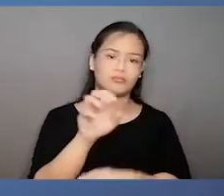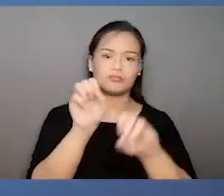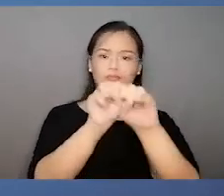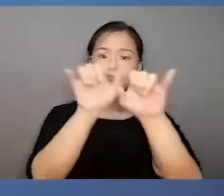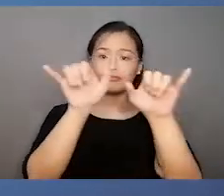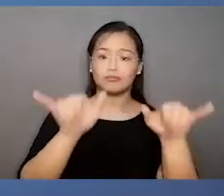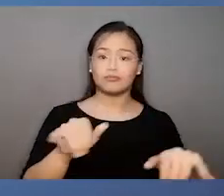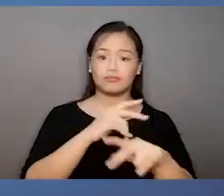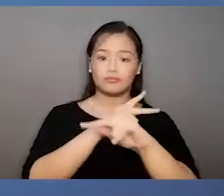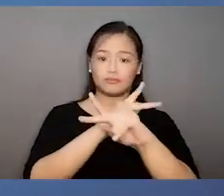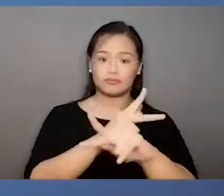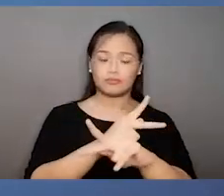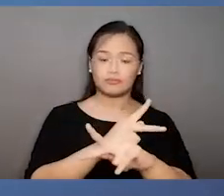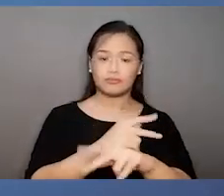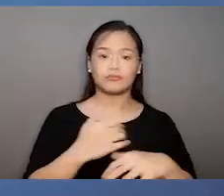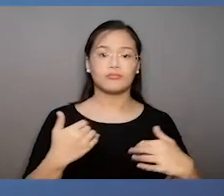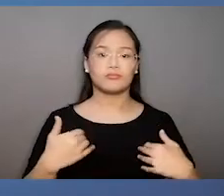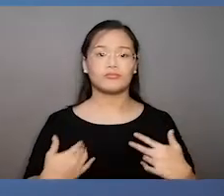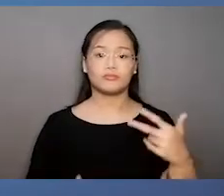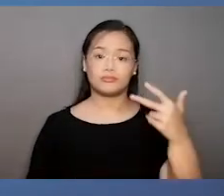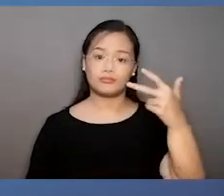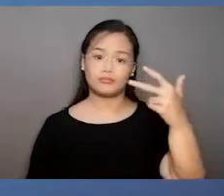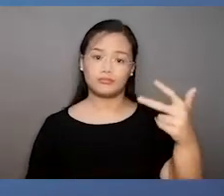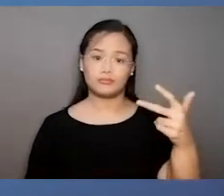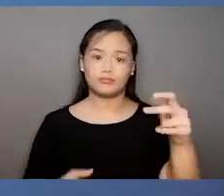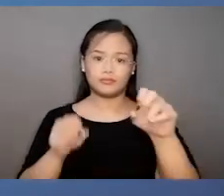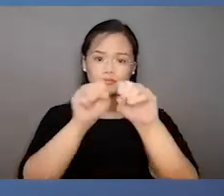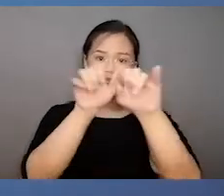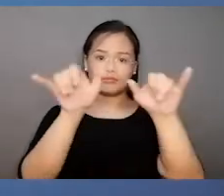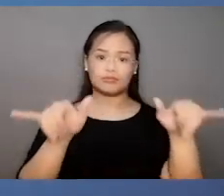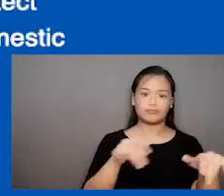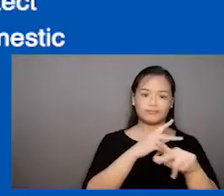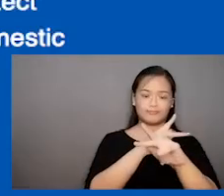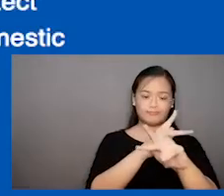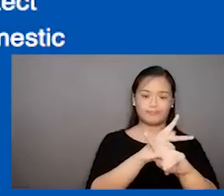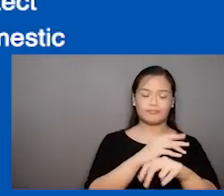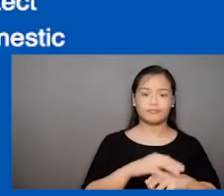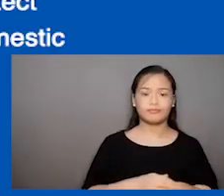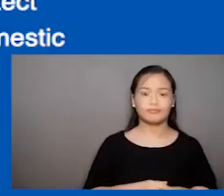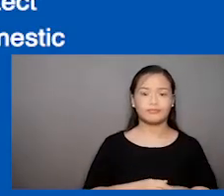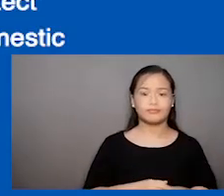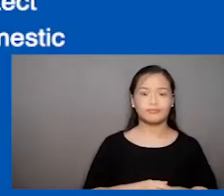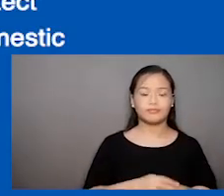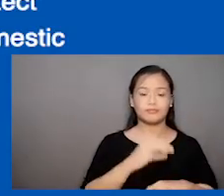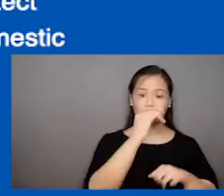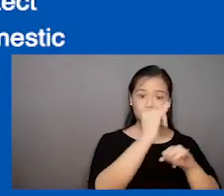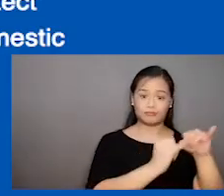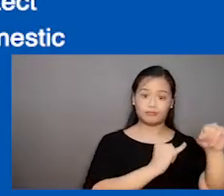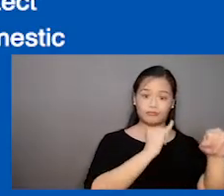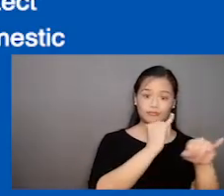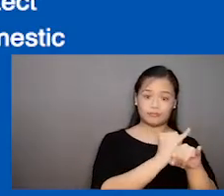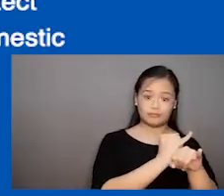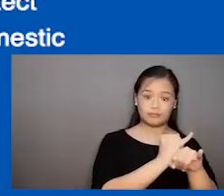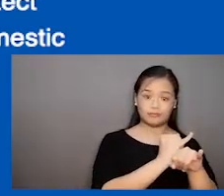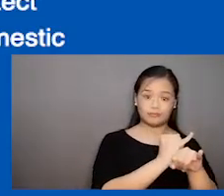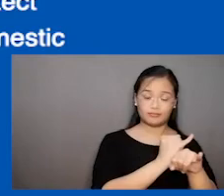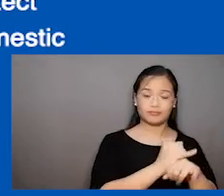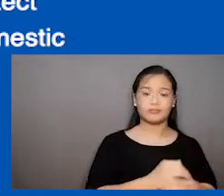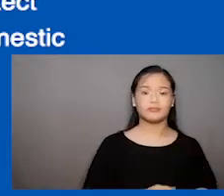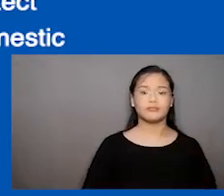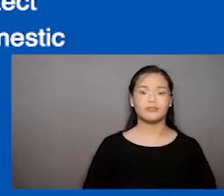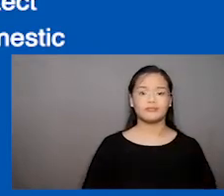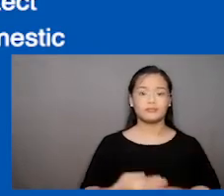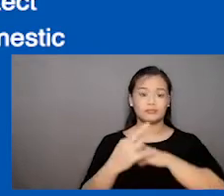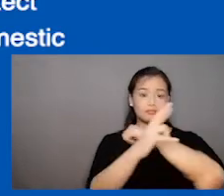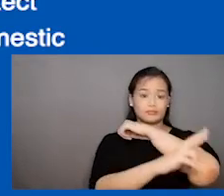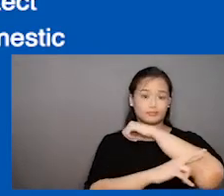have three systems of protection. We have the international, the regional, and the